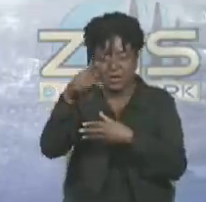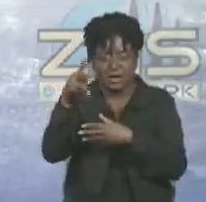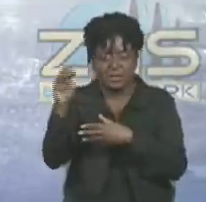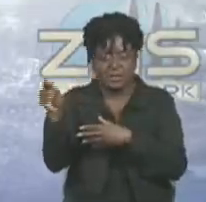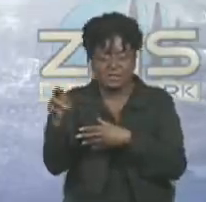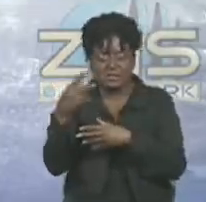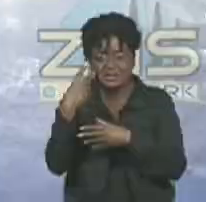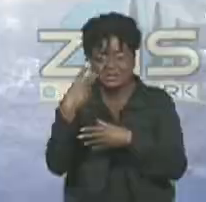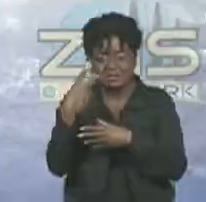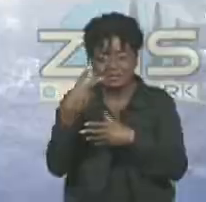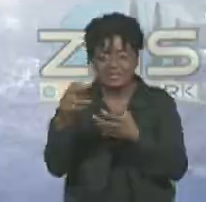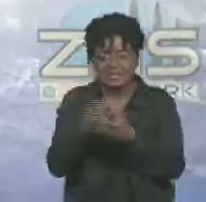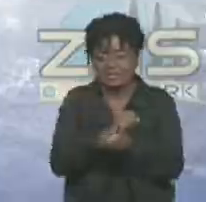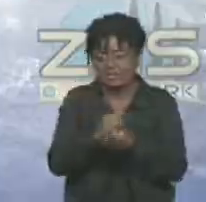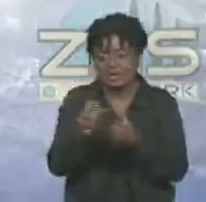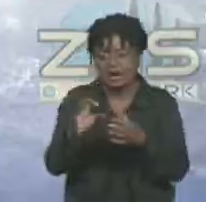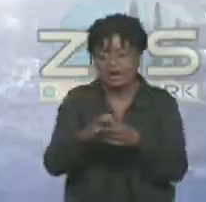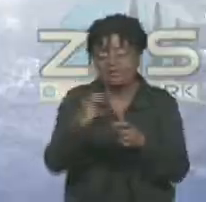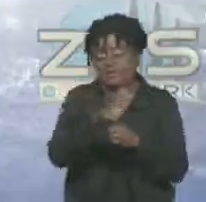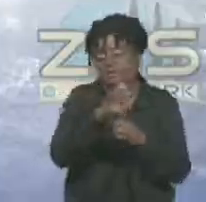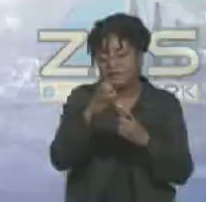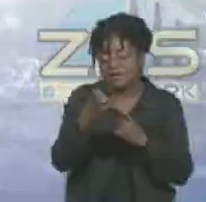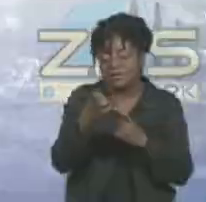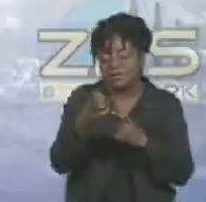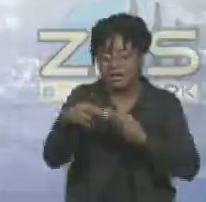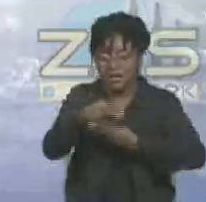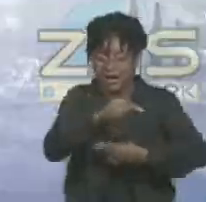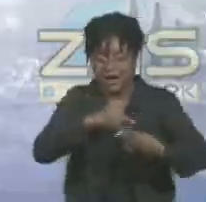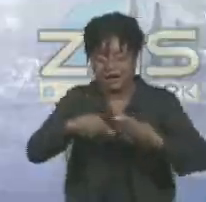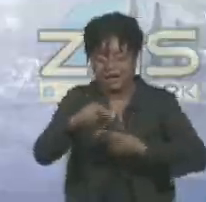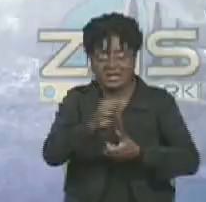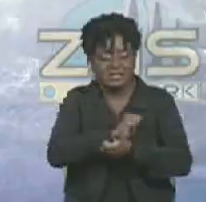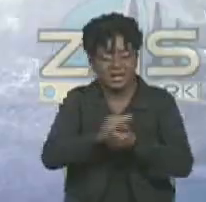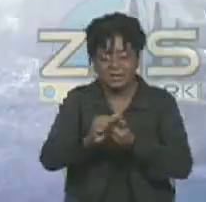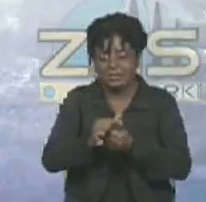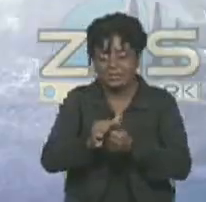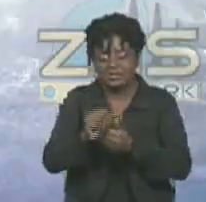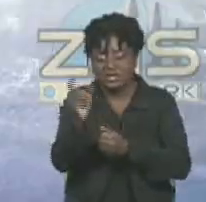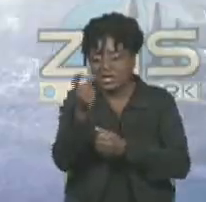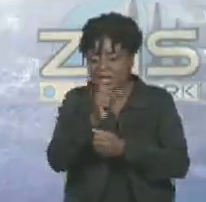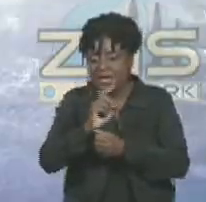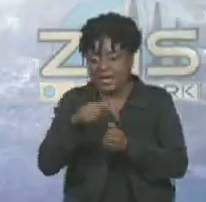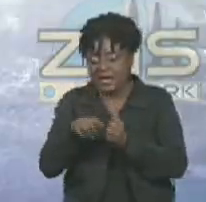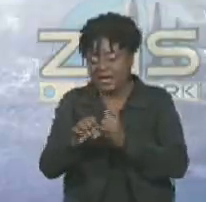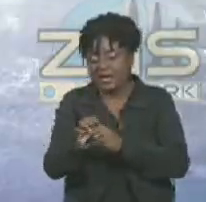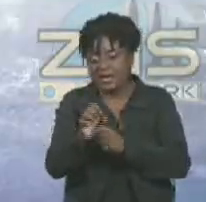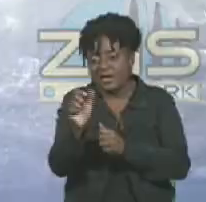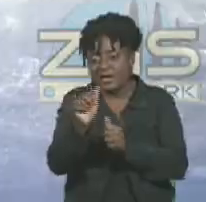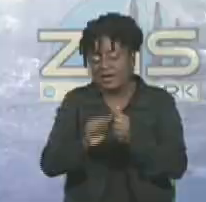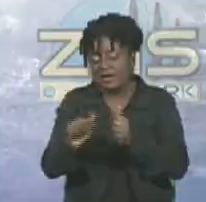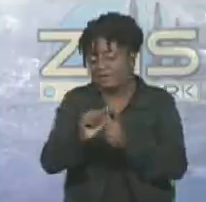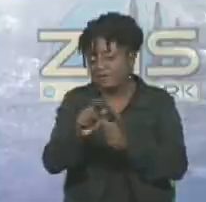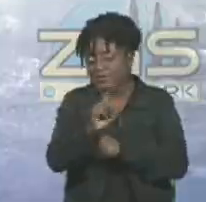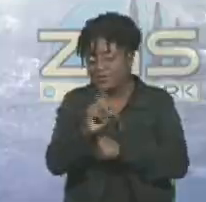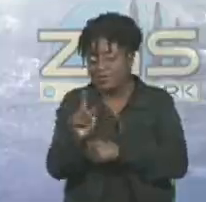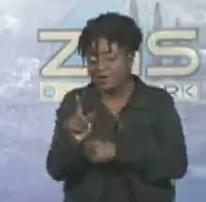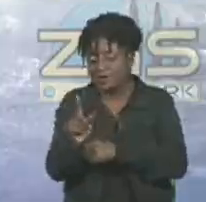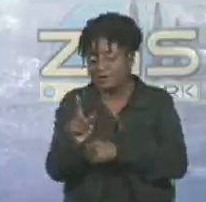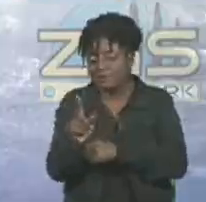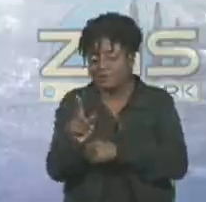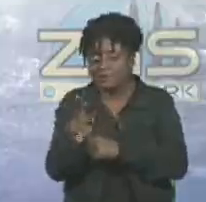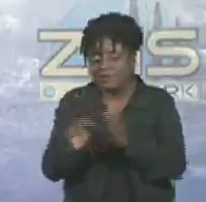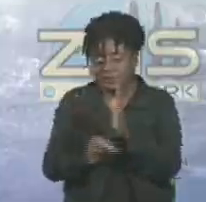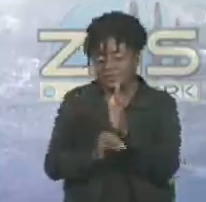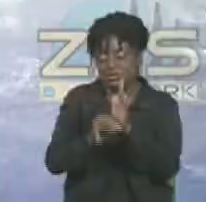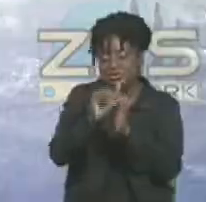the environment. But hurricane damage on Bimini was everywhere. Roof damage is all in this area on either side. Mature trees rooted